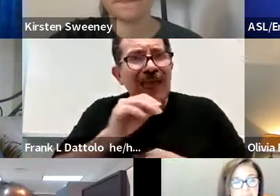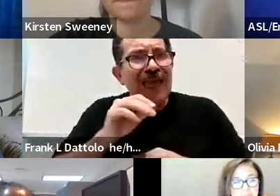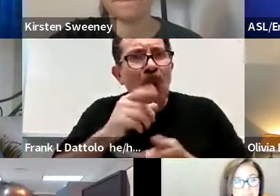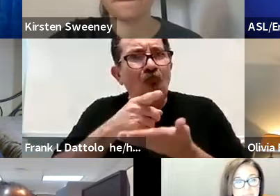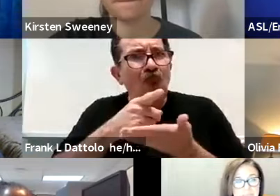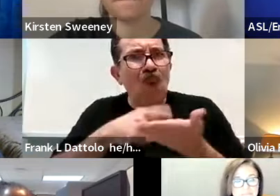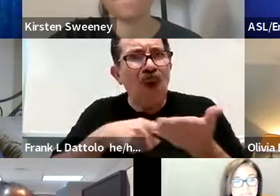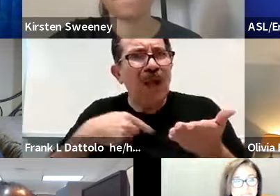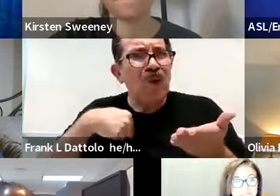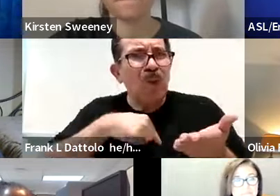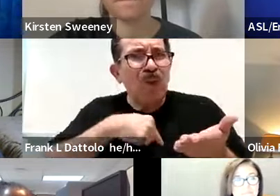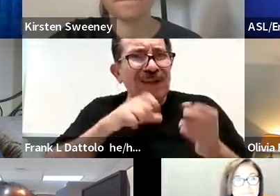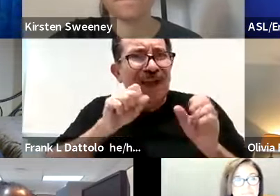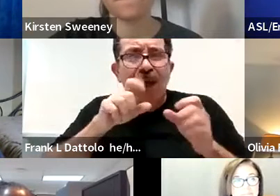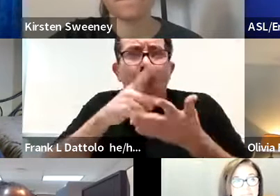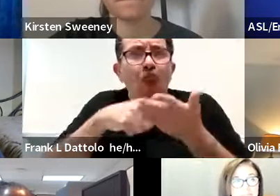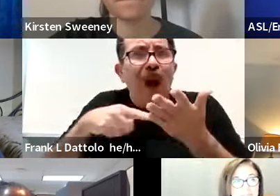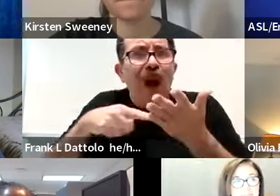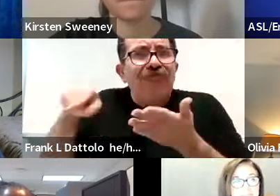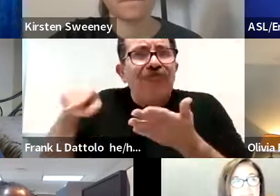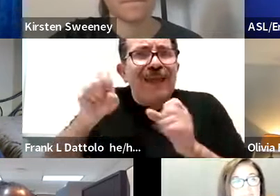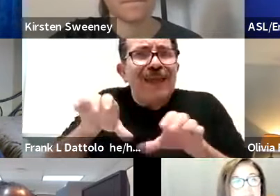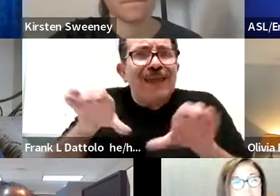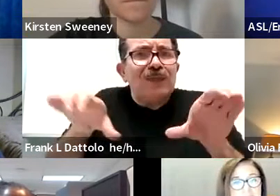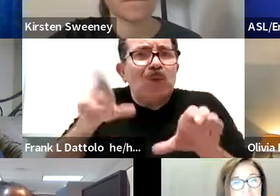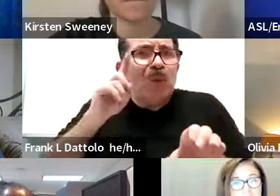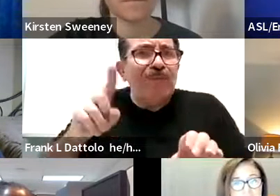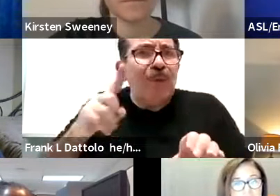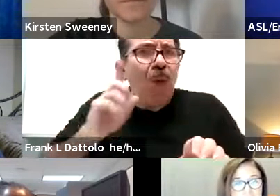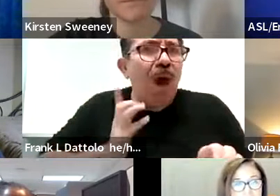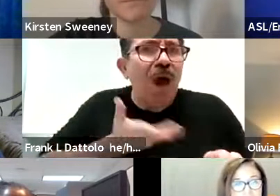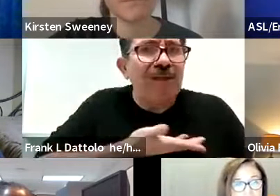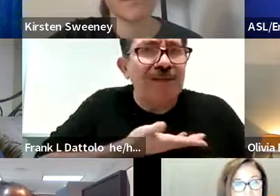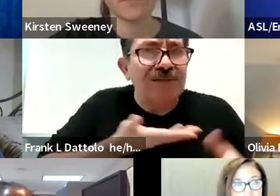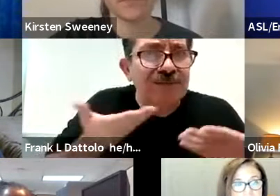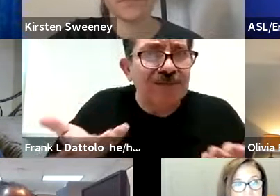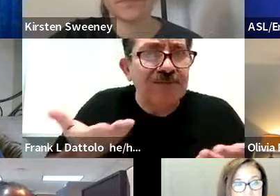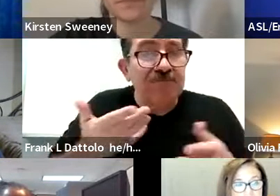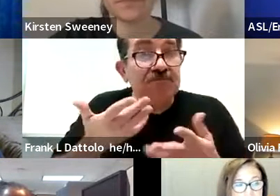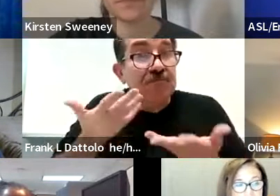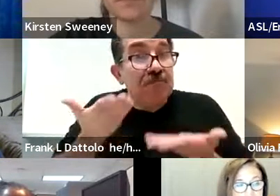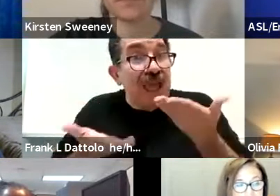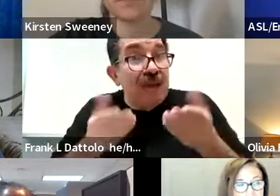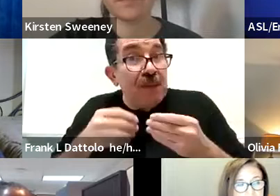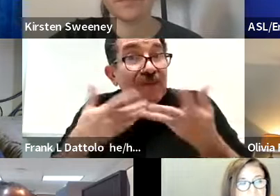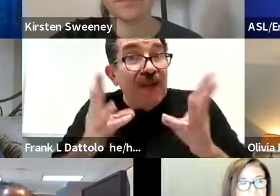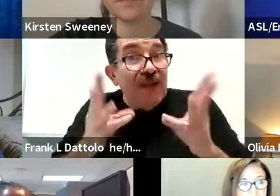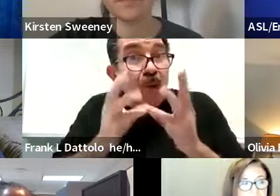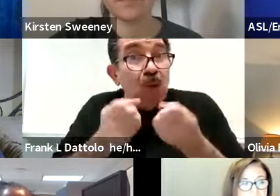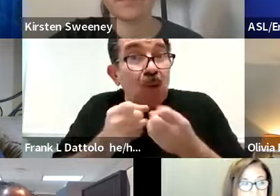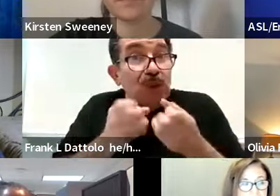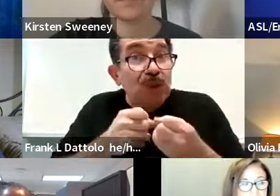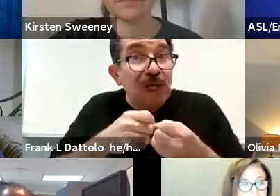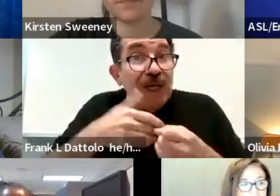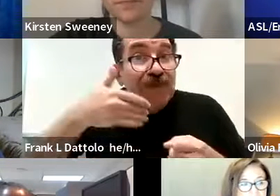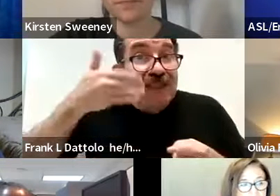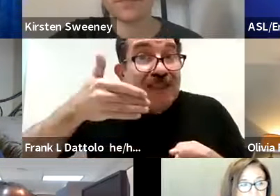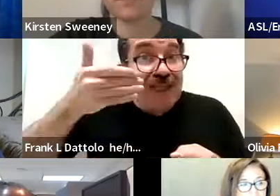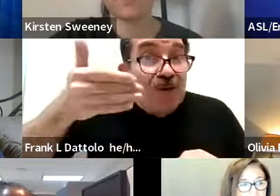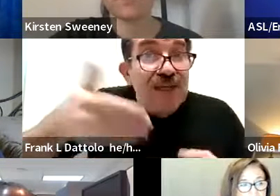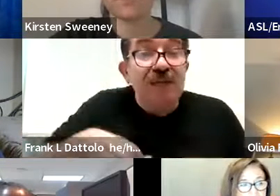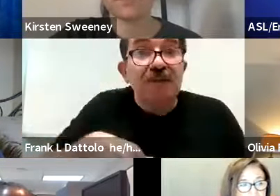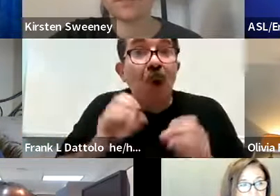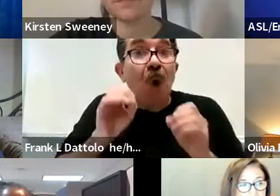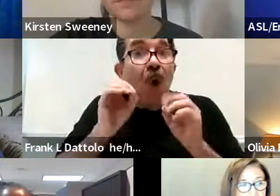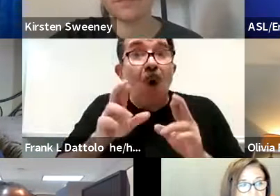community and understand what they can do for us. It